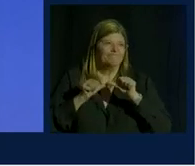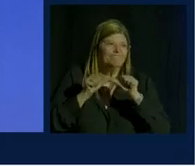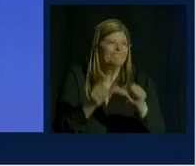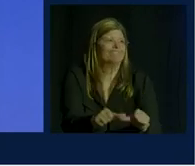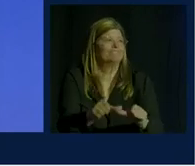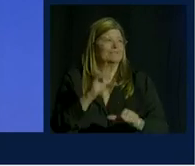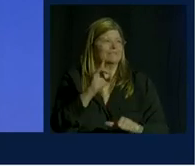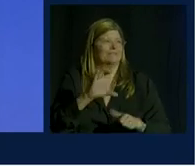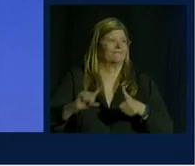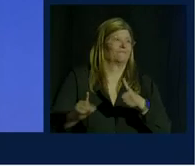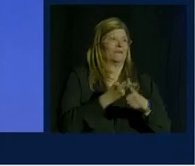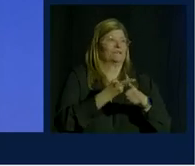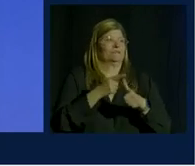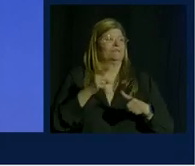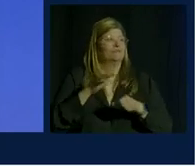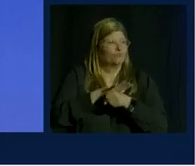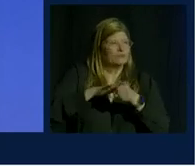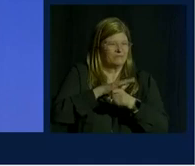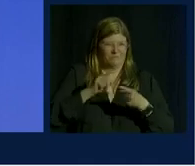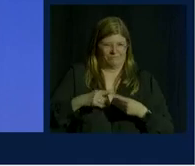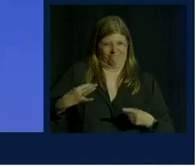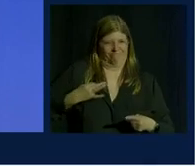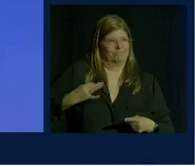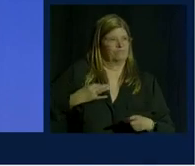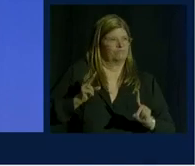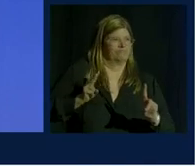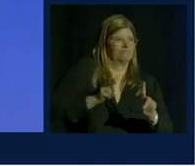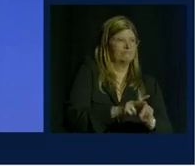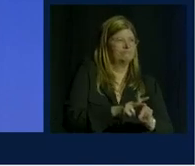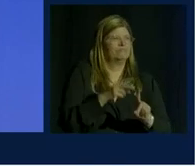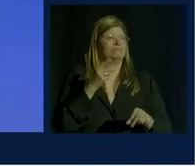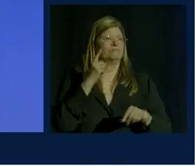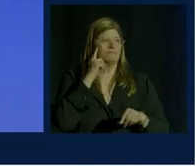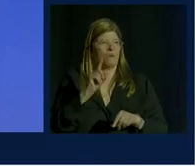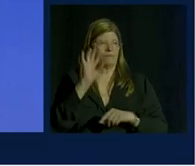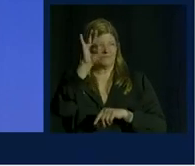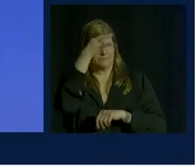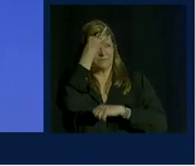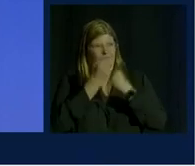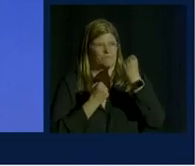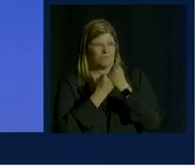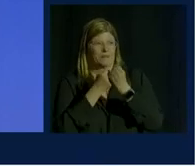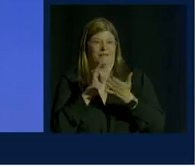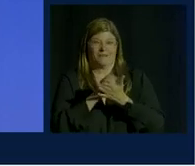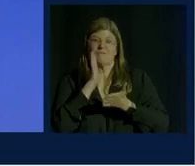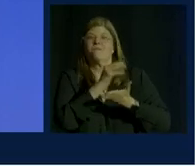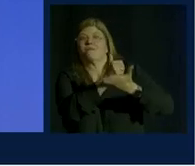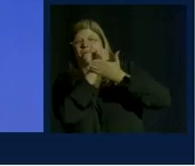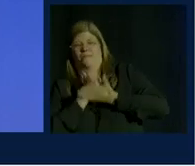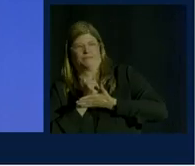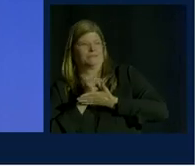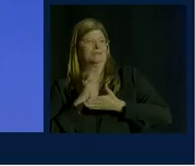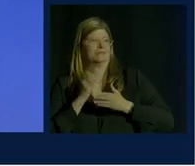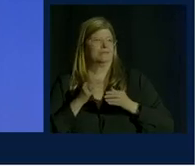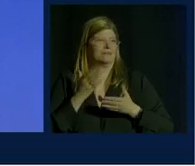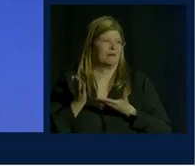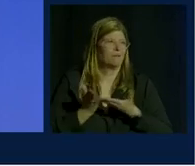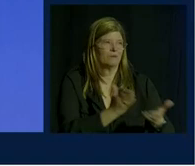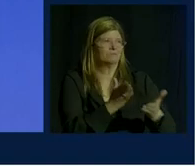first jurisdiction in the region to apply for and to be granted the essential federal support that would help carry us